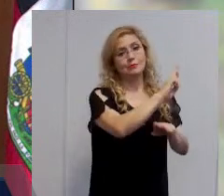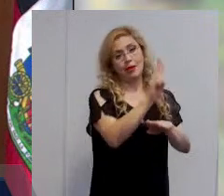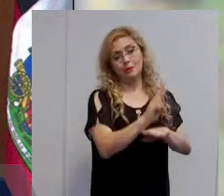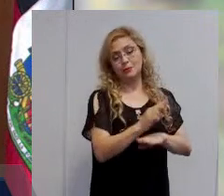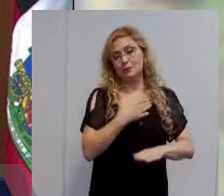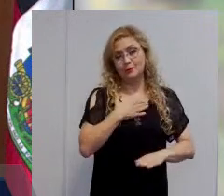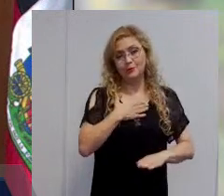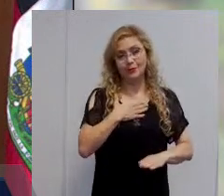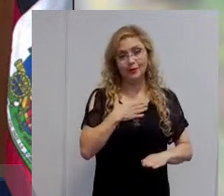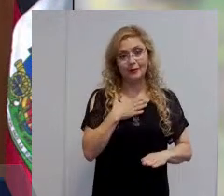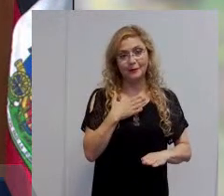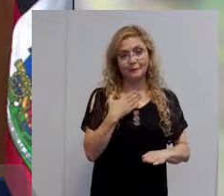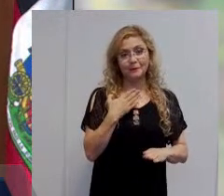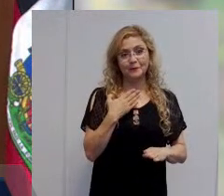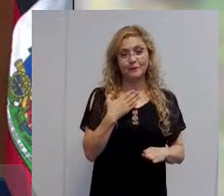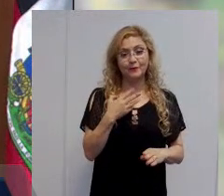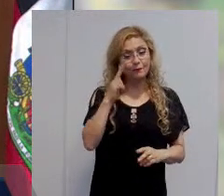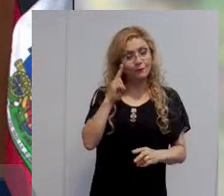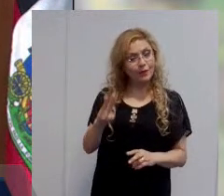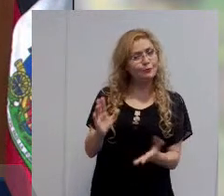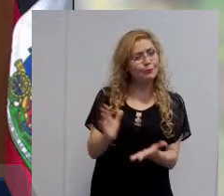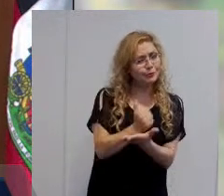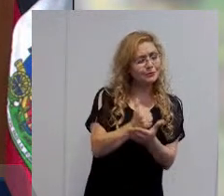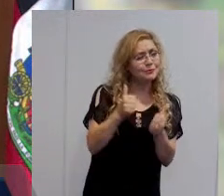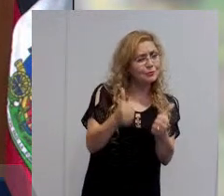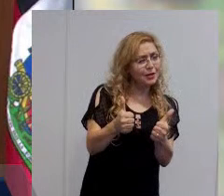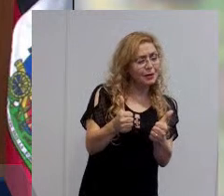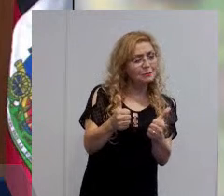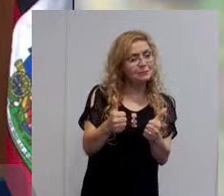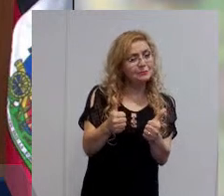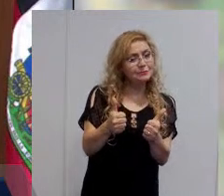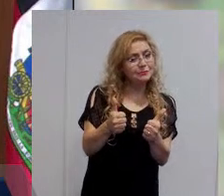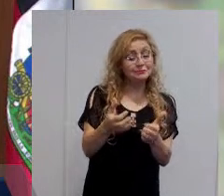be able to measure how successful your institution is.